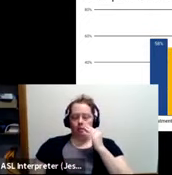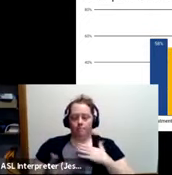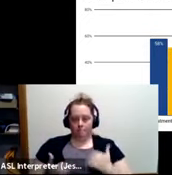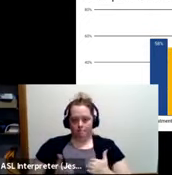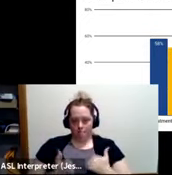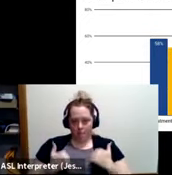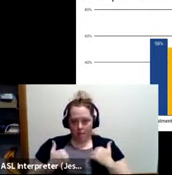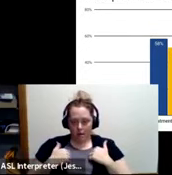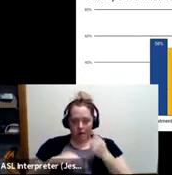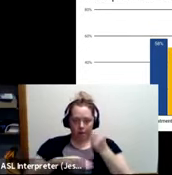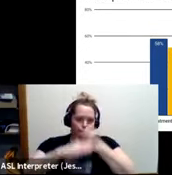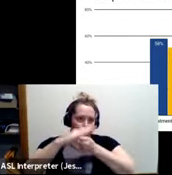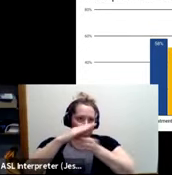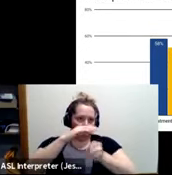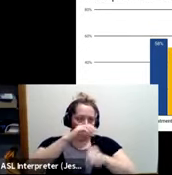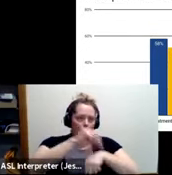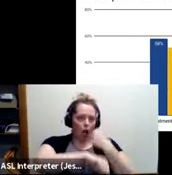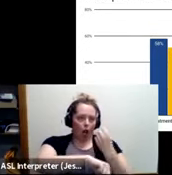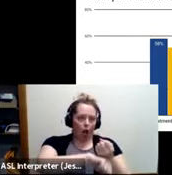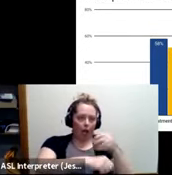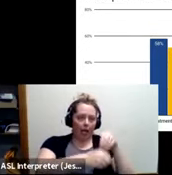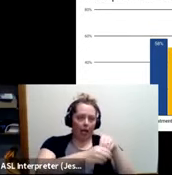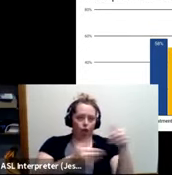everyone else when I was attacked.